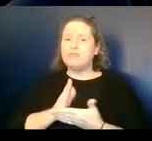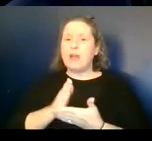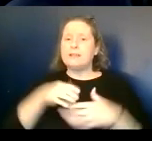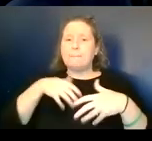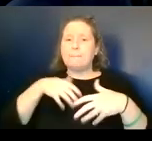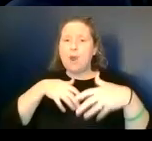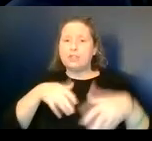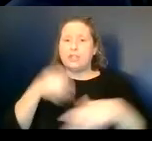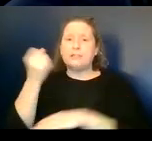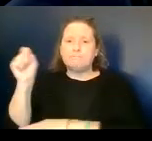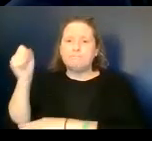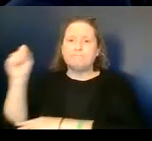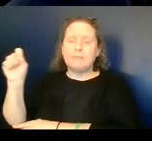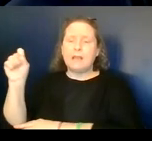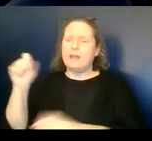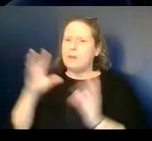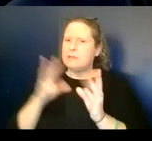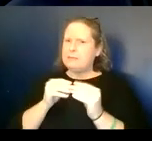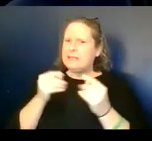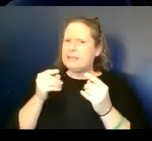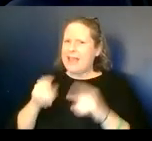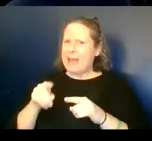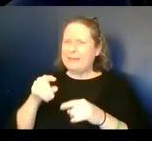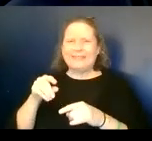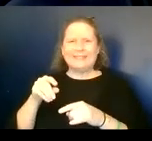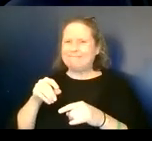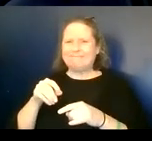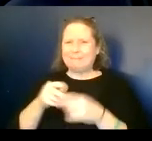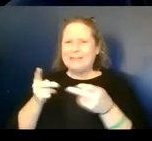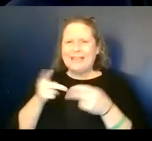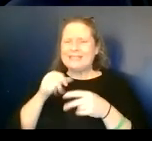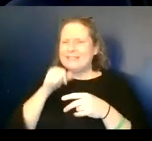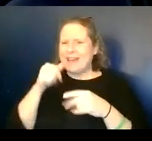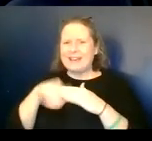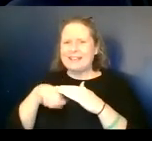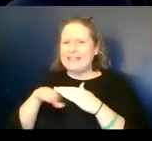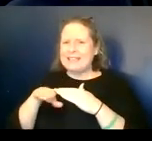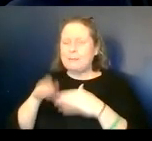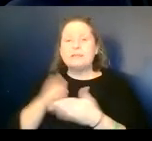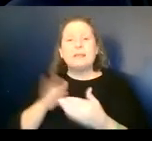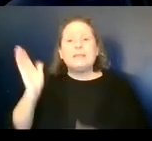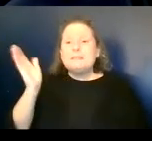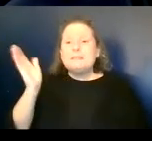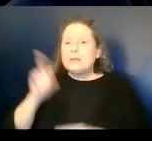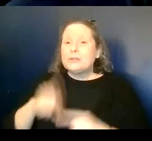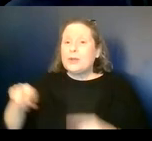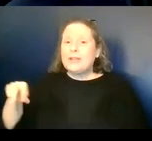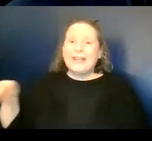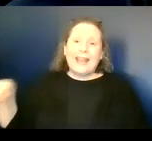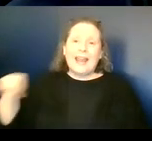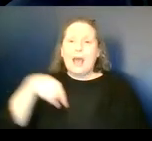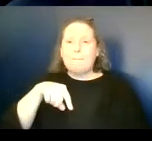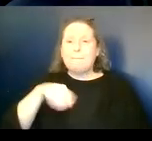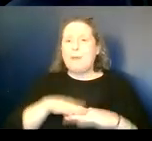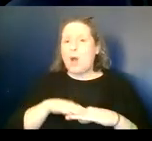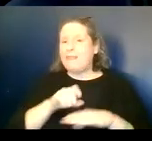inaccessible spaces. Even some of the speakers were not able to get up on stages, and I think that